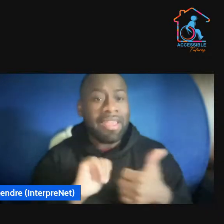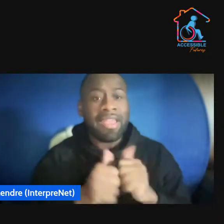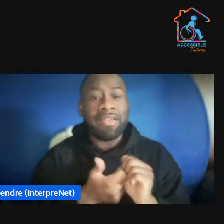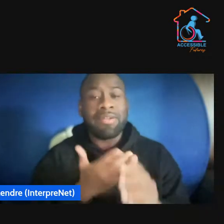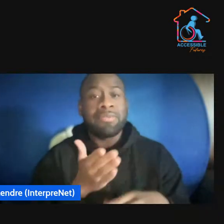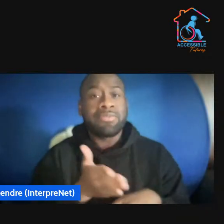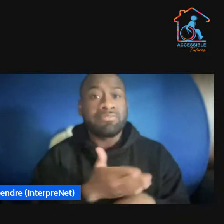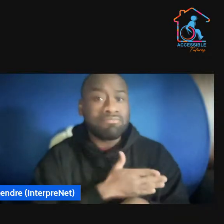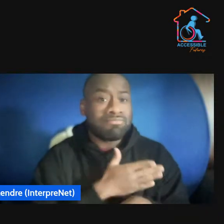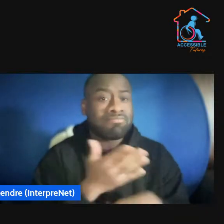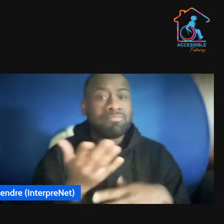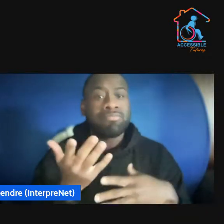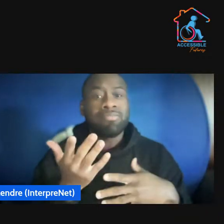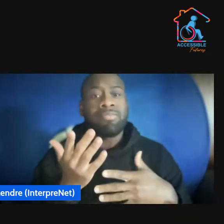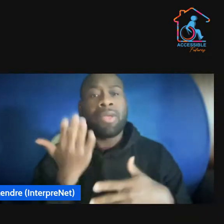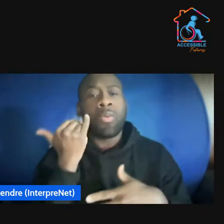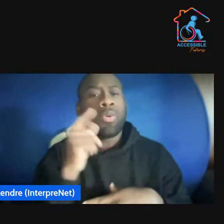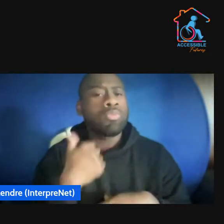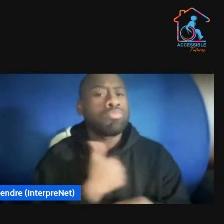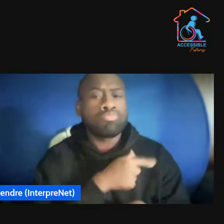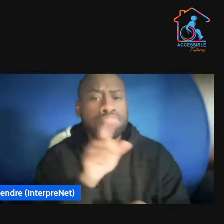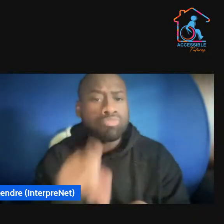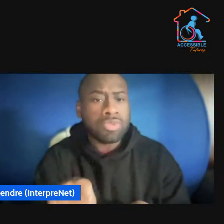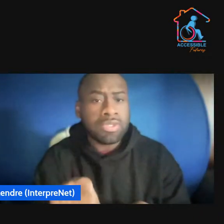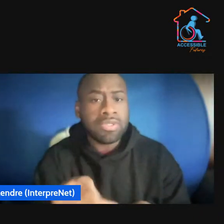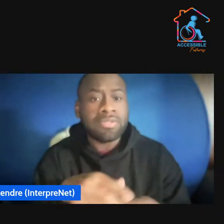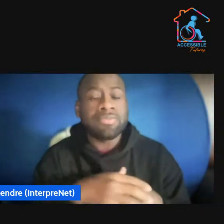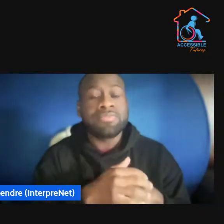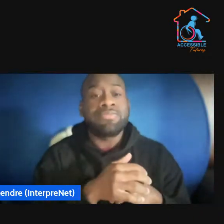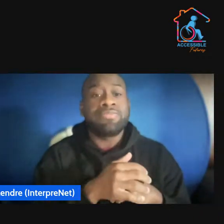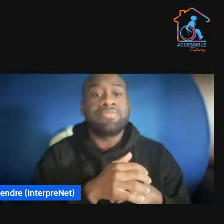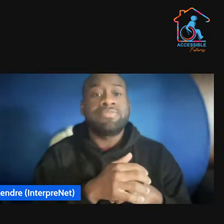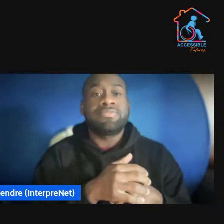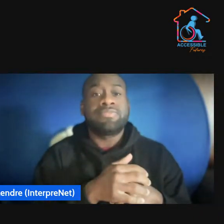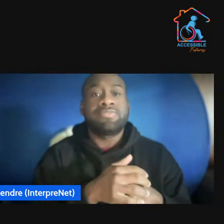we should. So